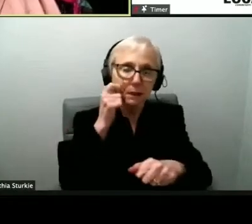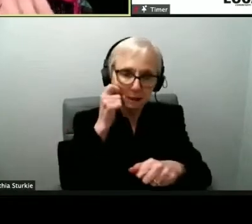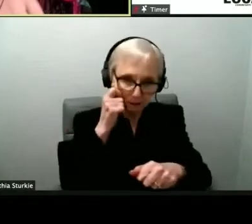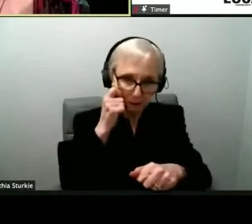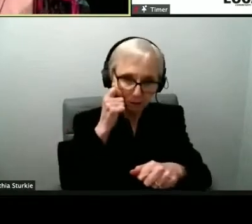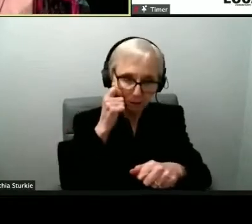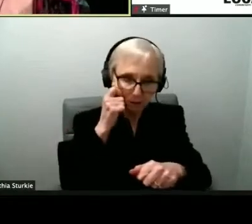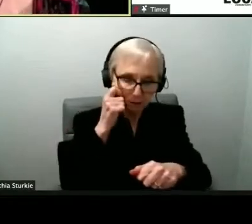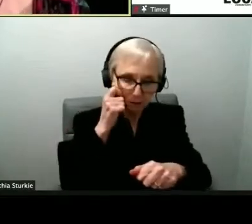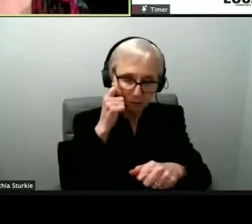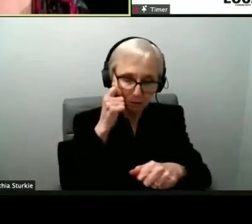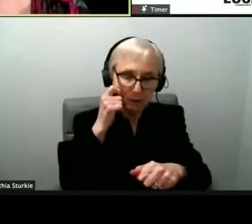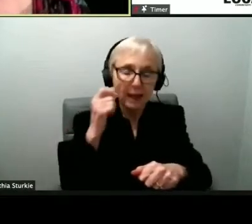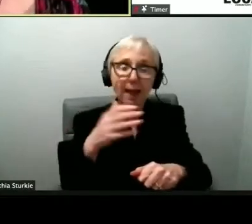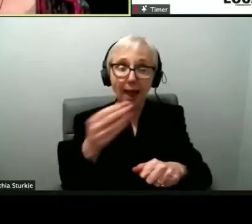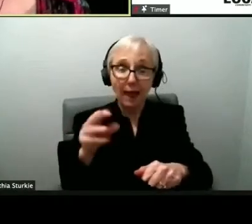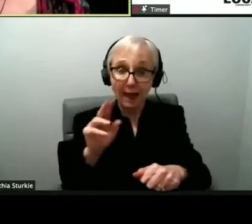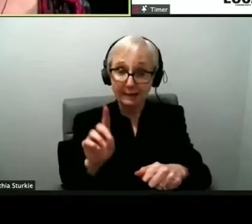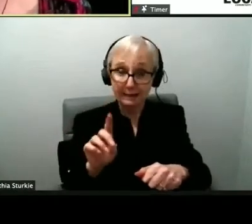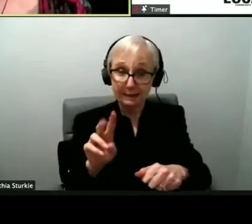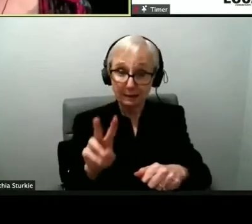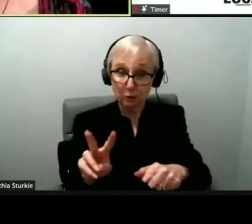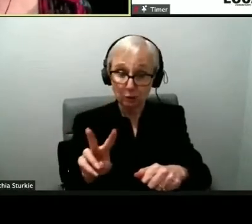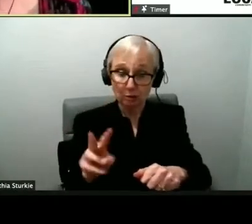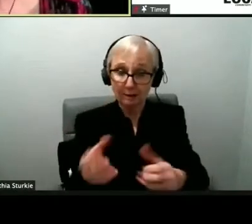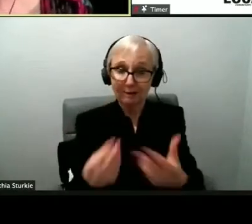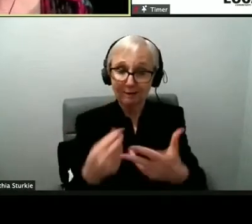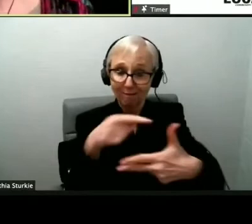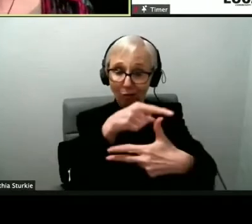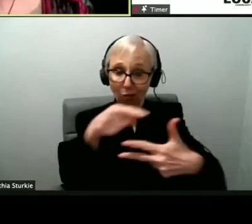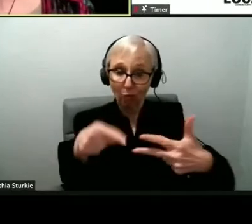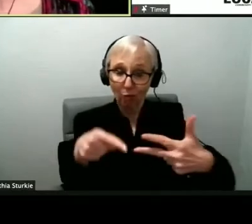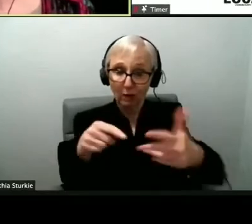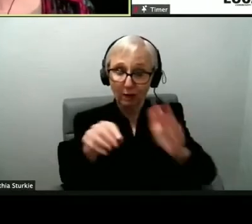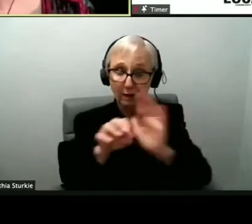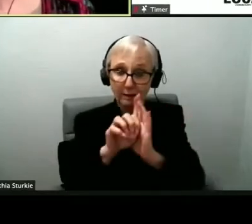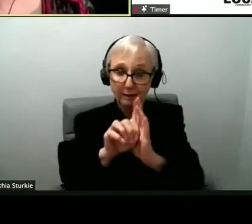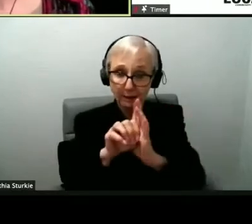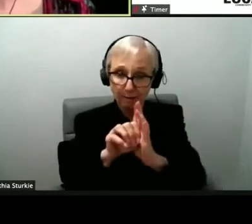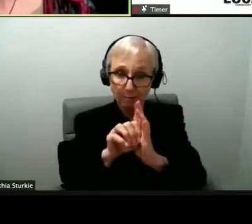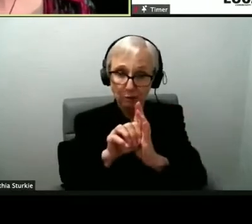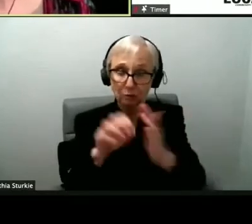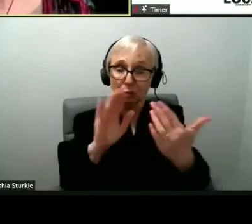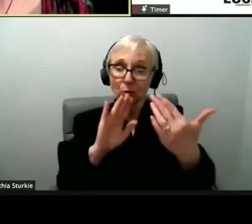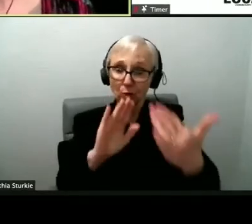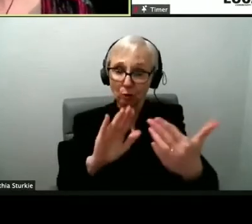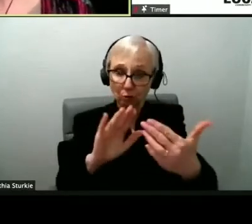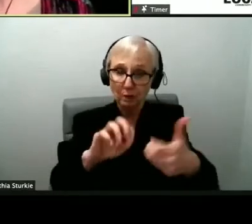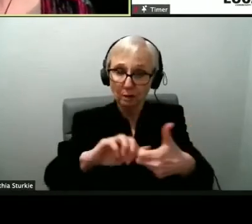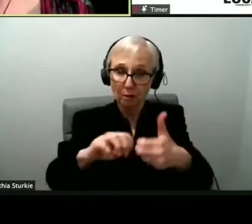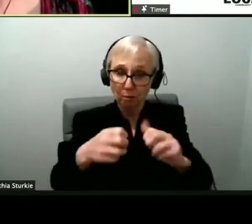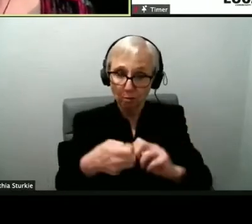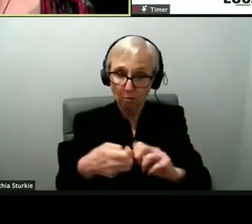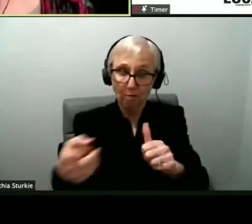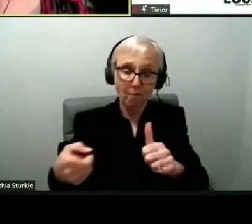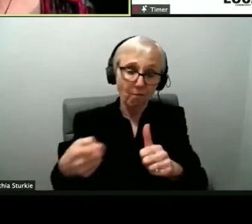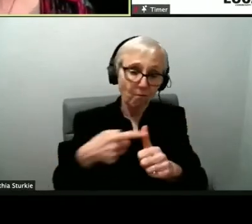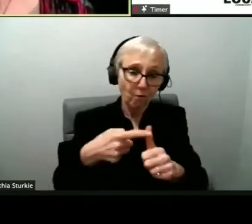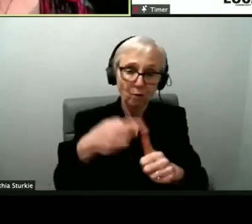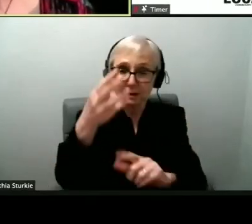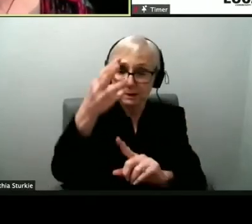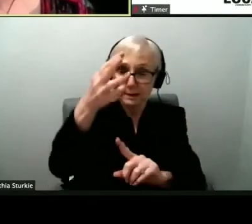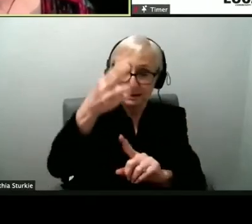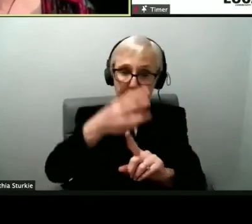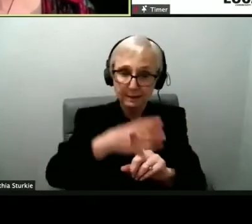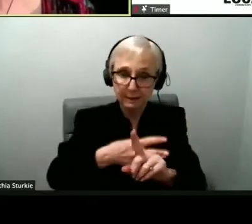three specific examples of things you will do to address this problem in the first 6 months on the job. I